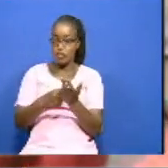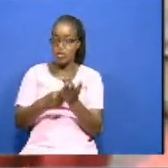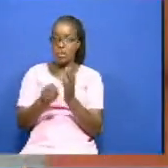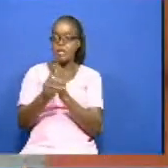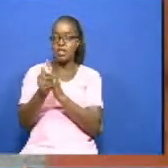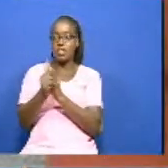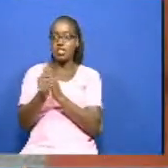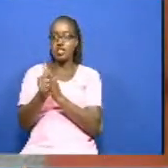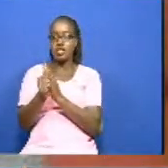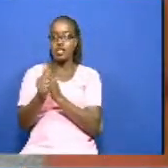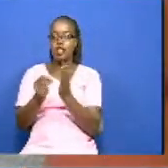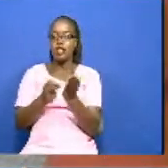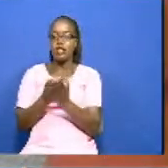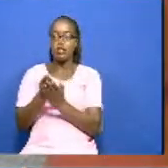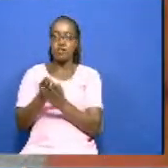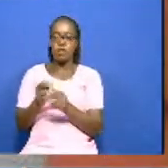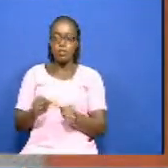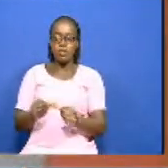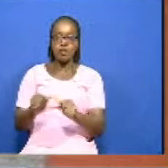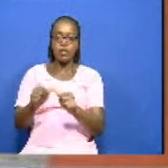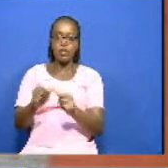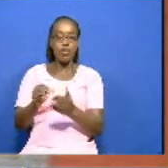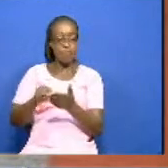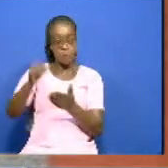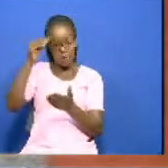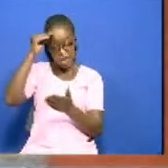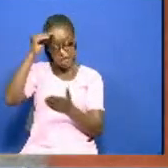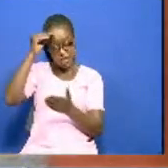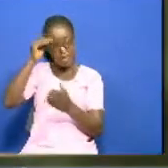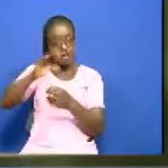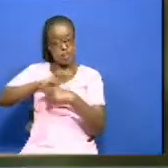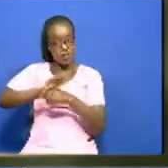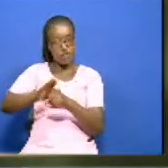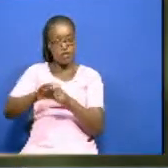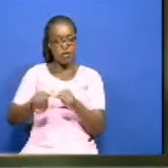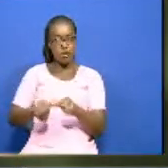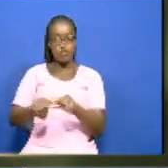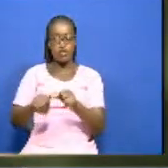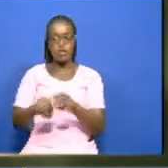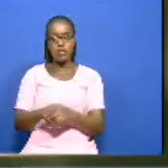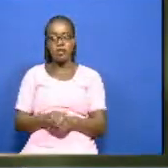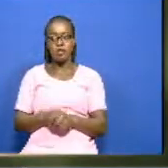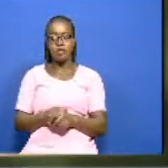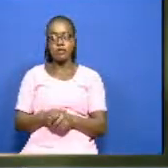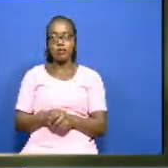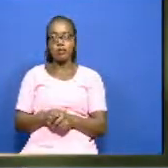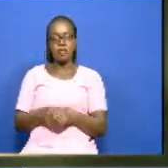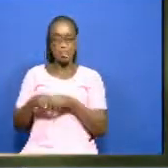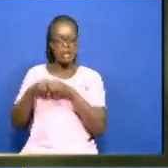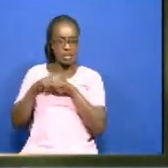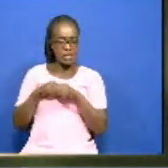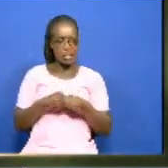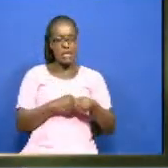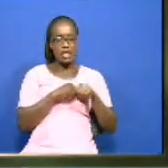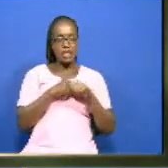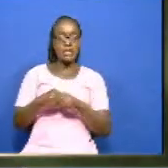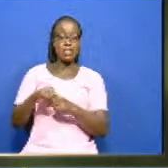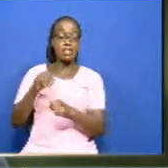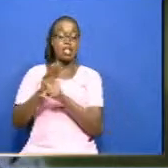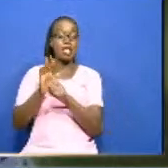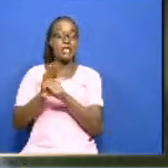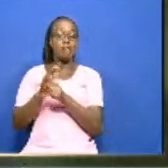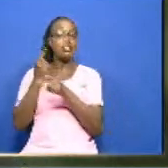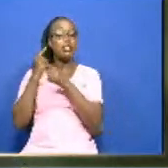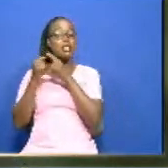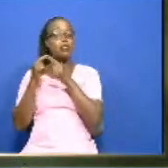efforts to ensure continuity of learning amid the COVID-19 pandemic. We faced a lot of challenge because